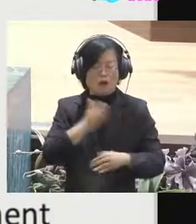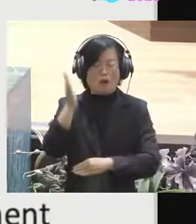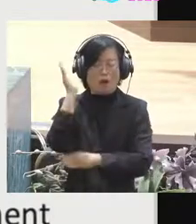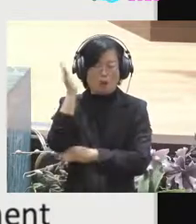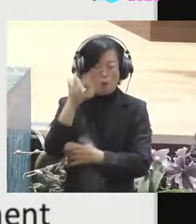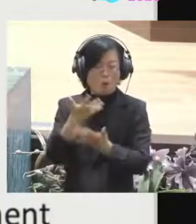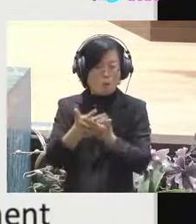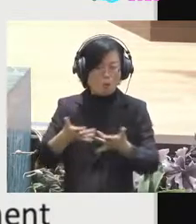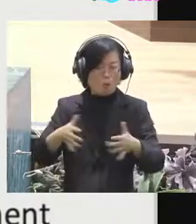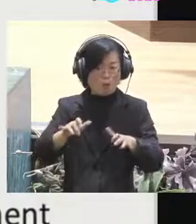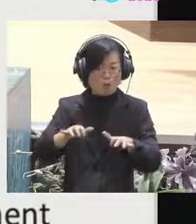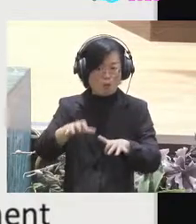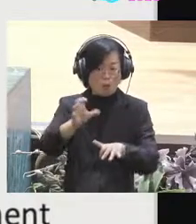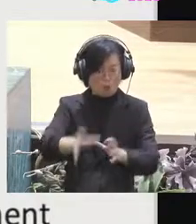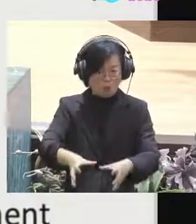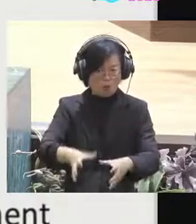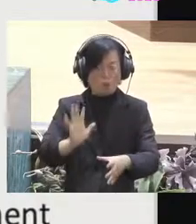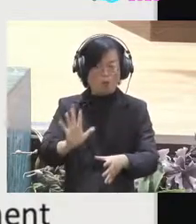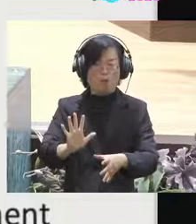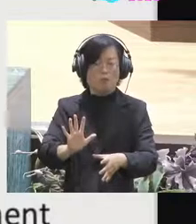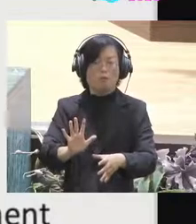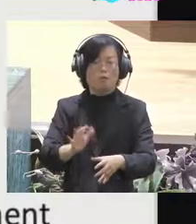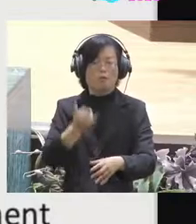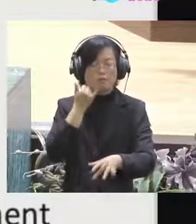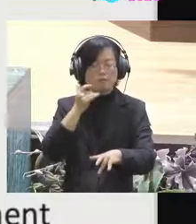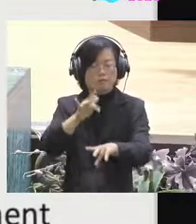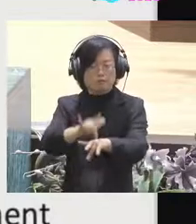standards. Cultivating culture of data-driven